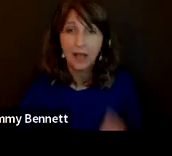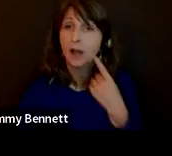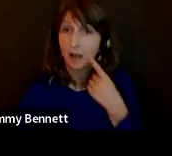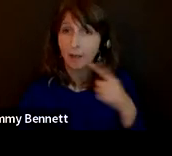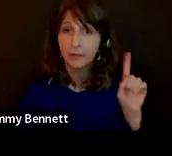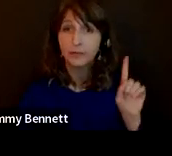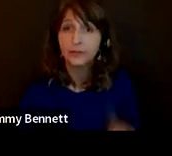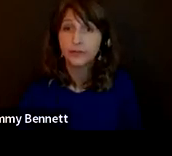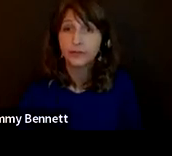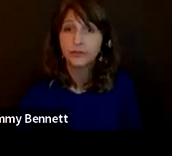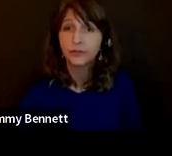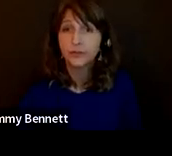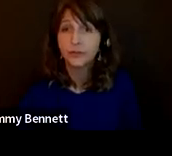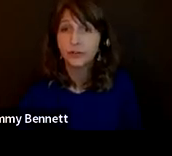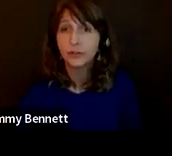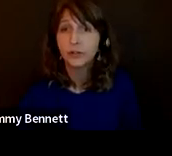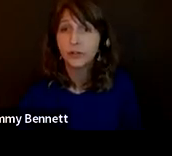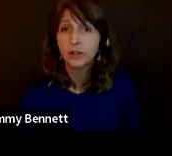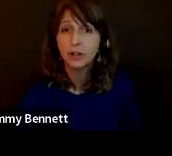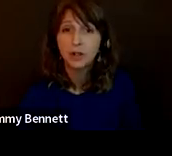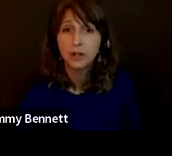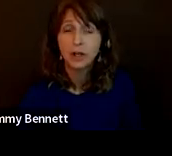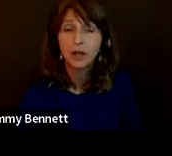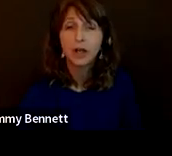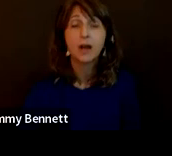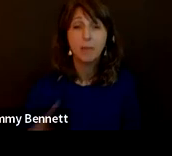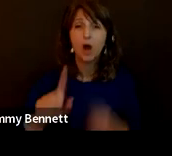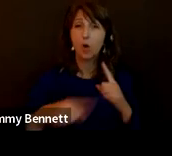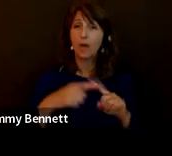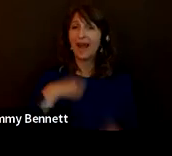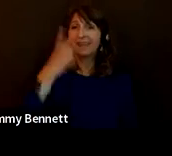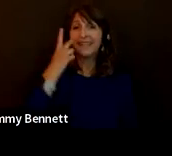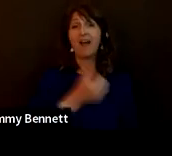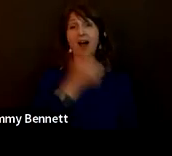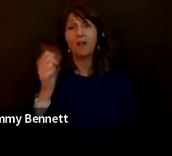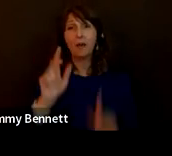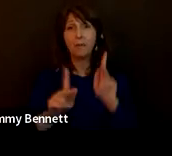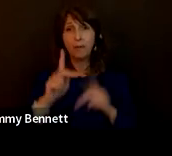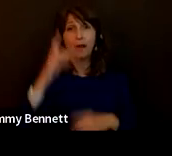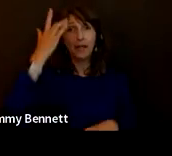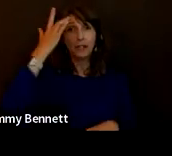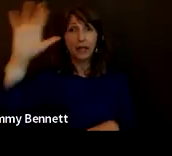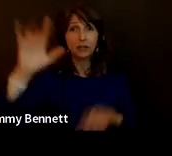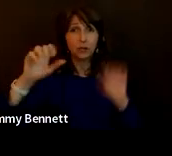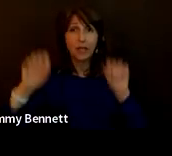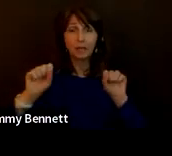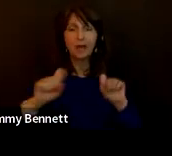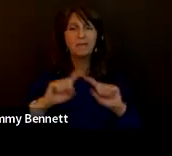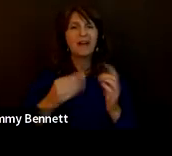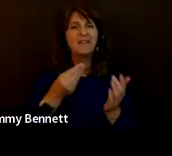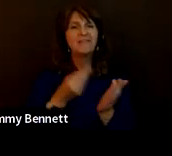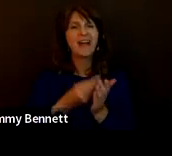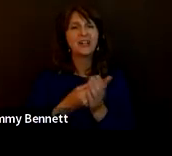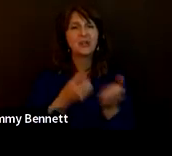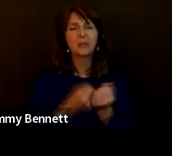when we see that there are individuals that are just as intellectually capable. They just don't have the financial support. So professionally and